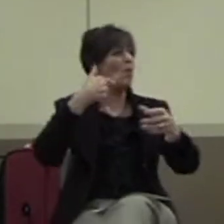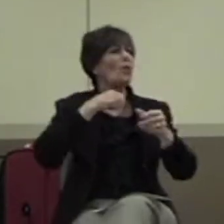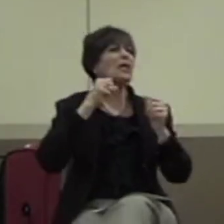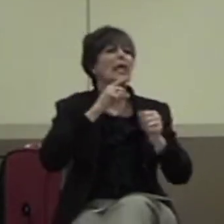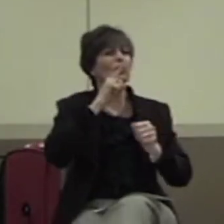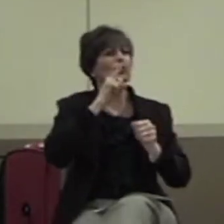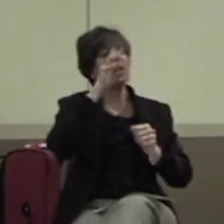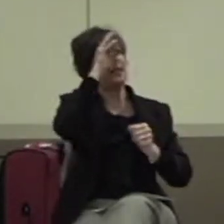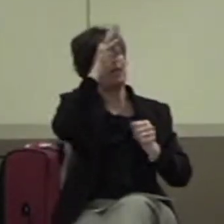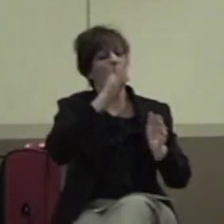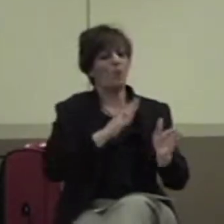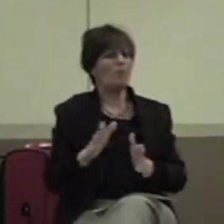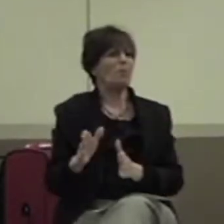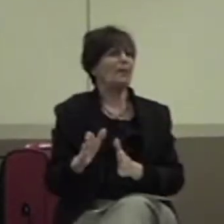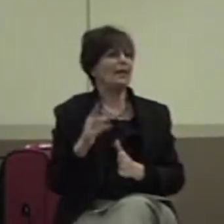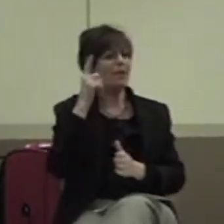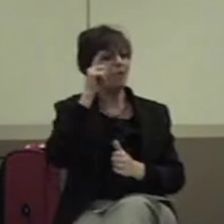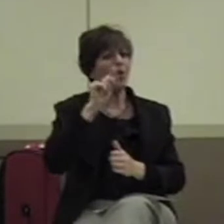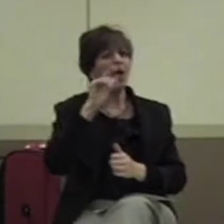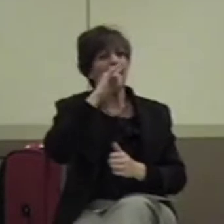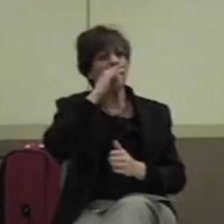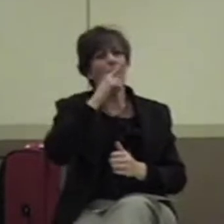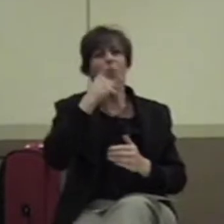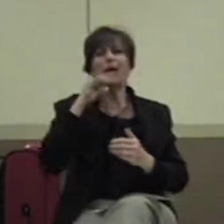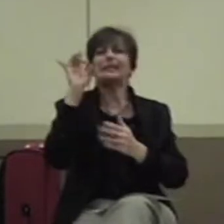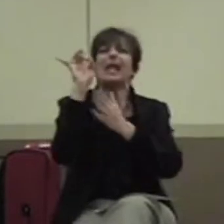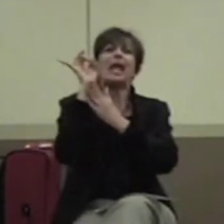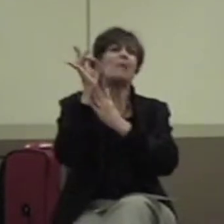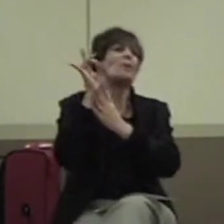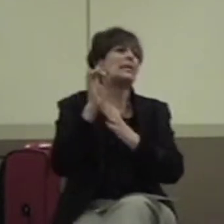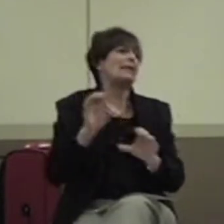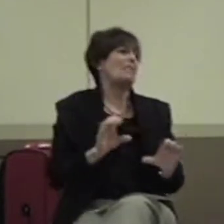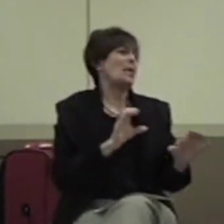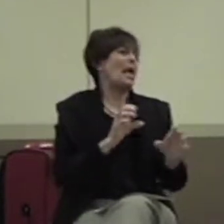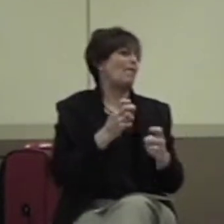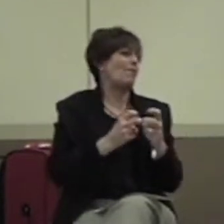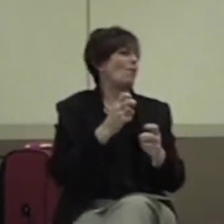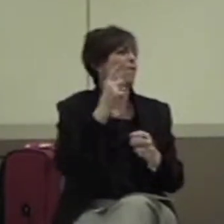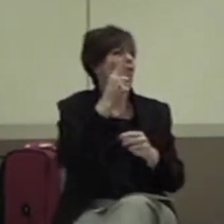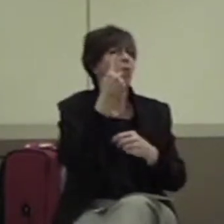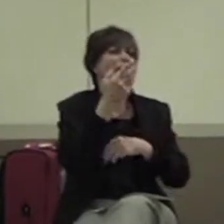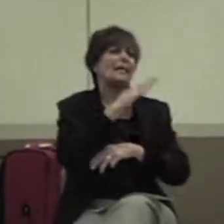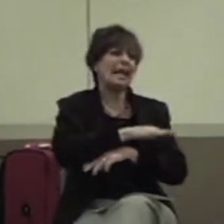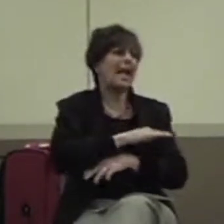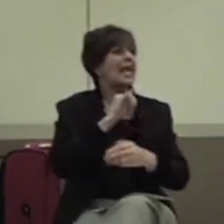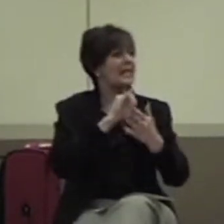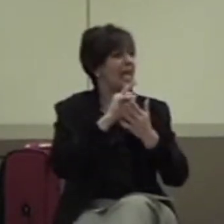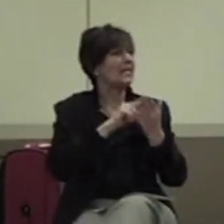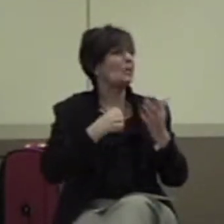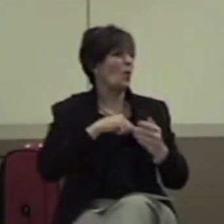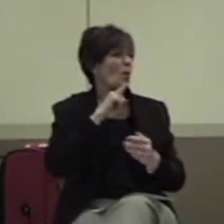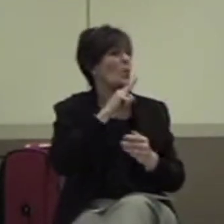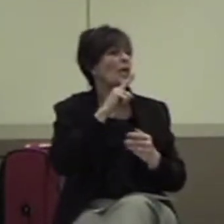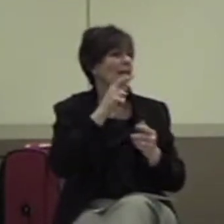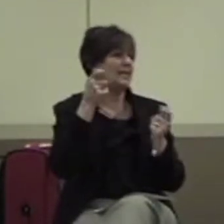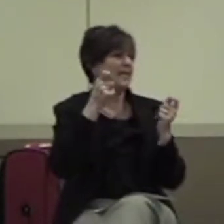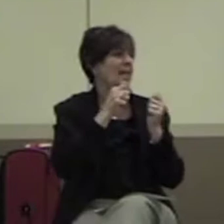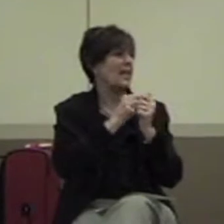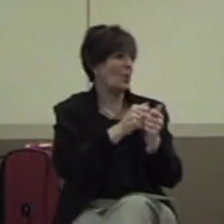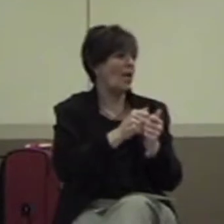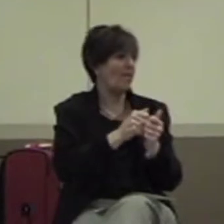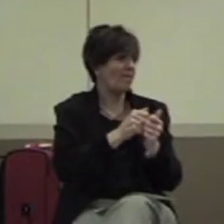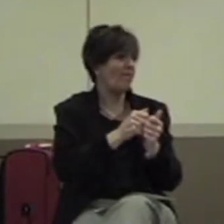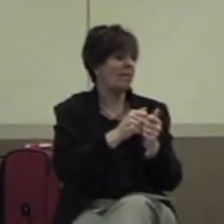can surely come up with a plan for a kid who has 8 minutes of behavior per day. This is what we're really dealing with,